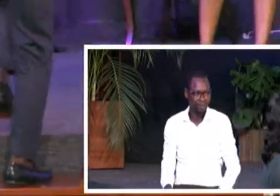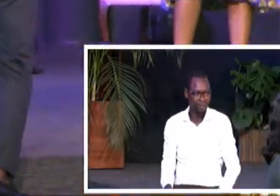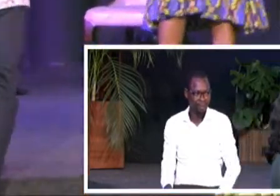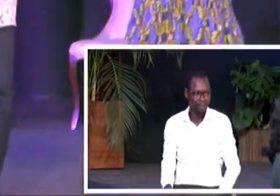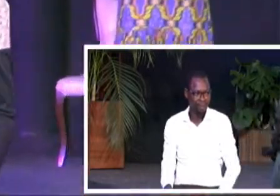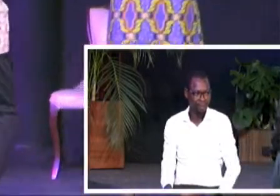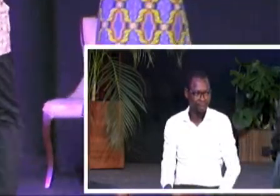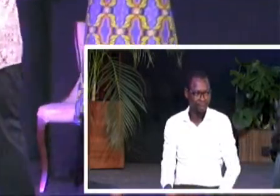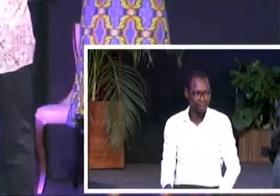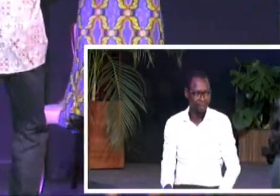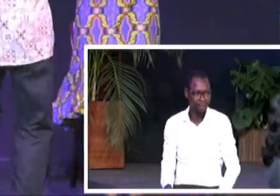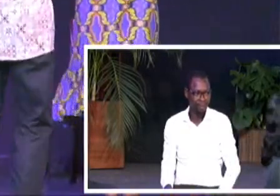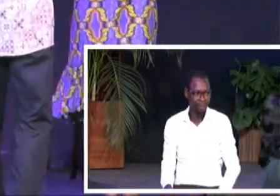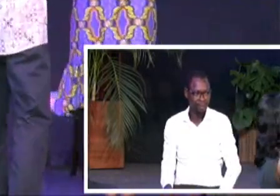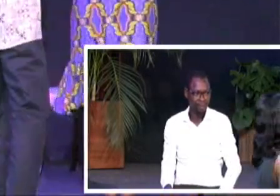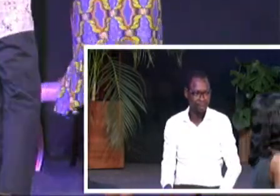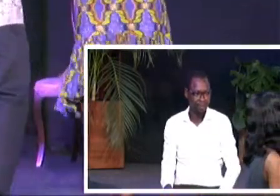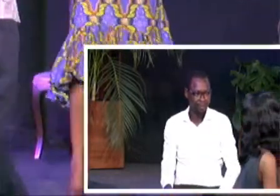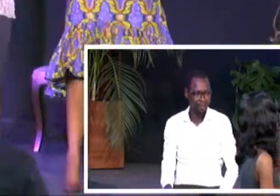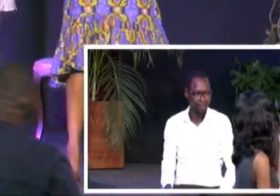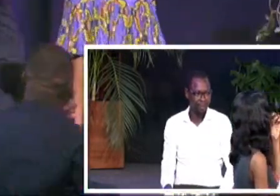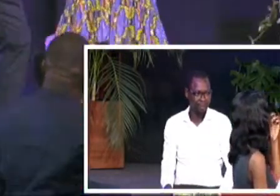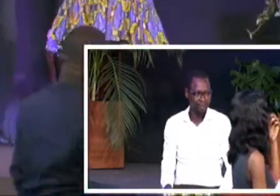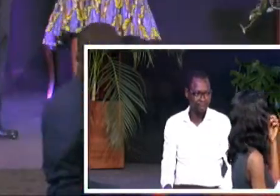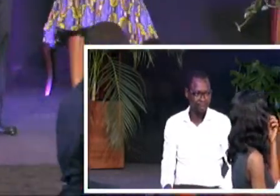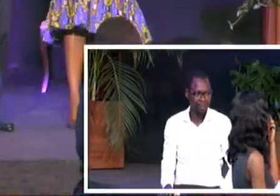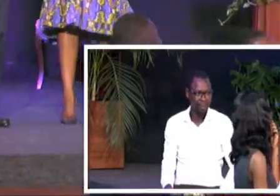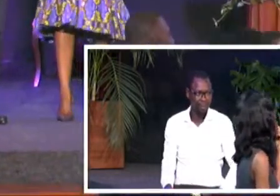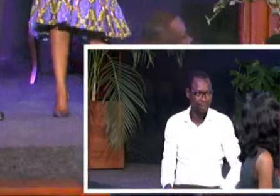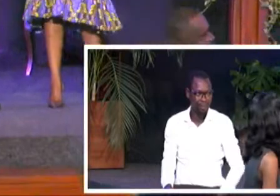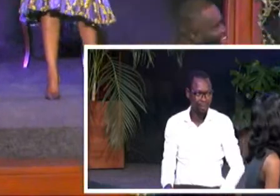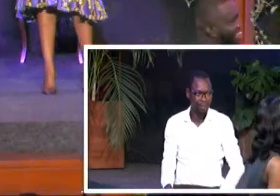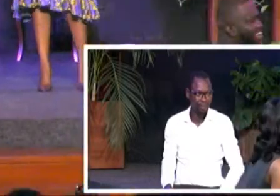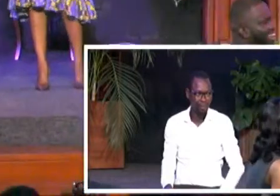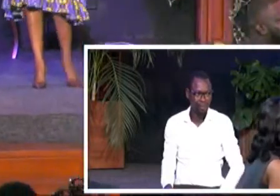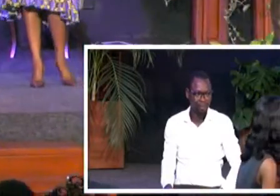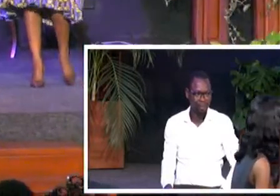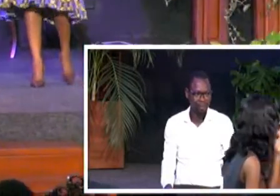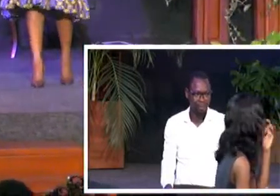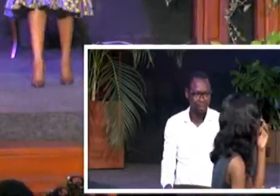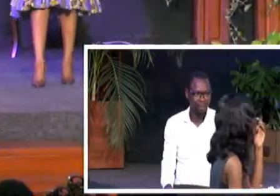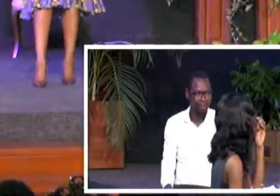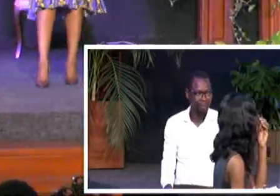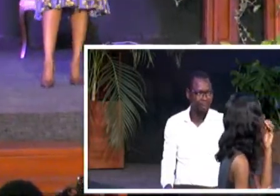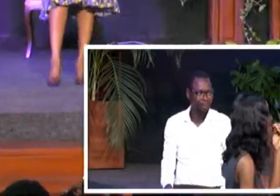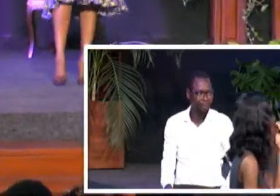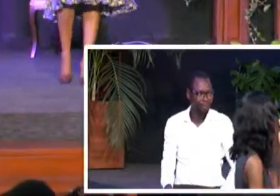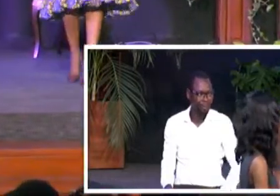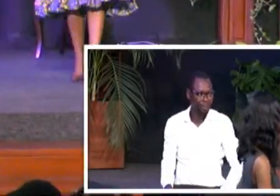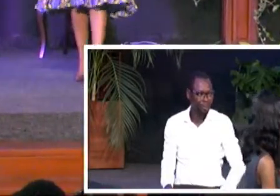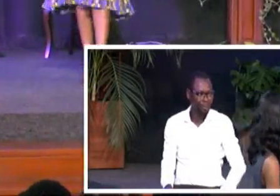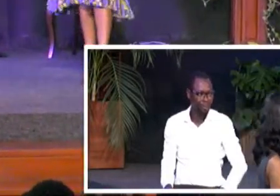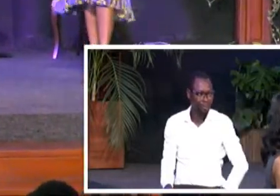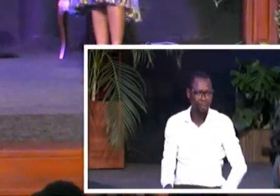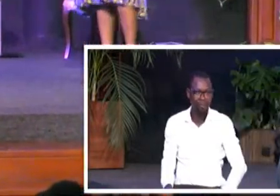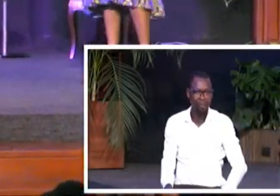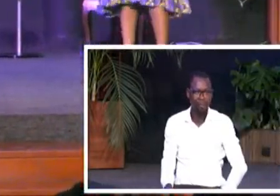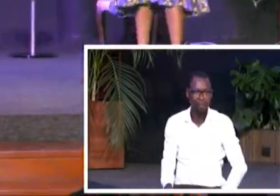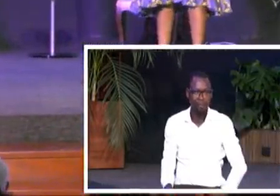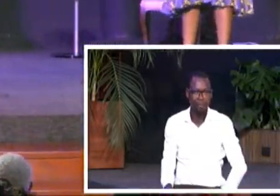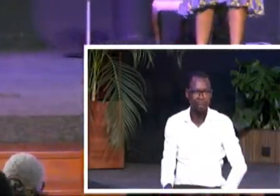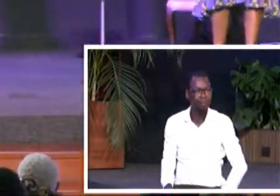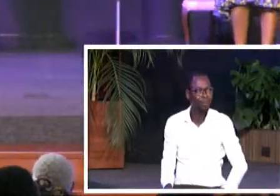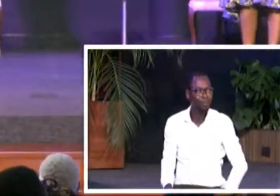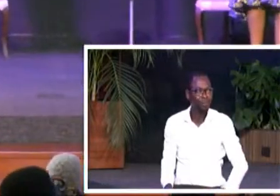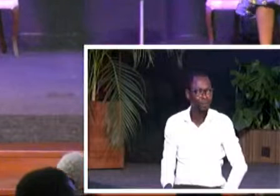Roslyn, isn't that nice? Isn't that nice? I want to do some. You want to do some? Okay. Let's see whether you win the next one. So Enam wins